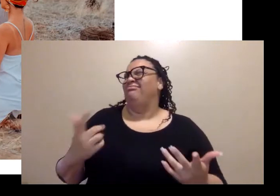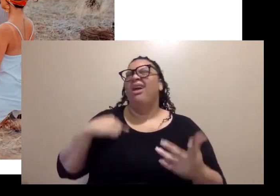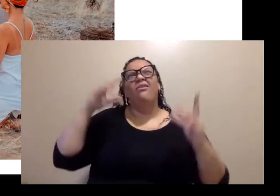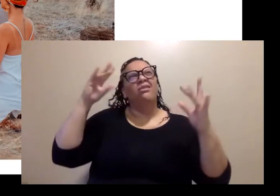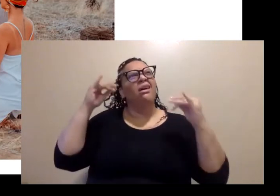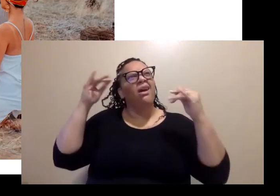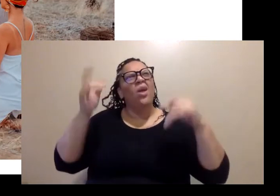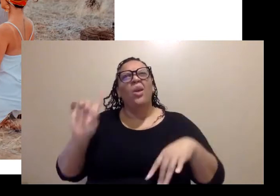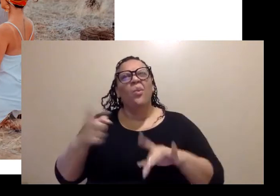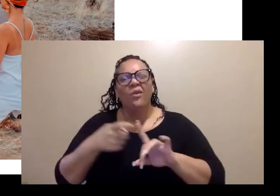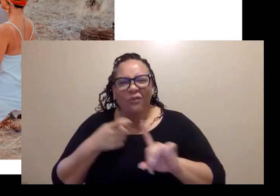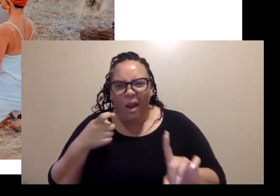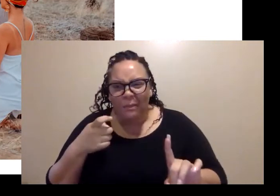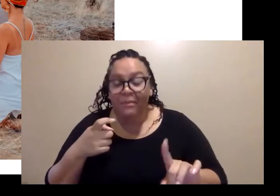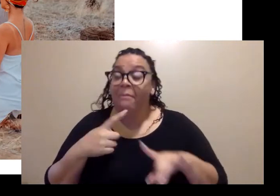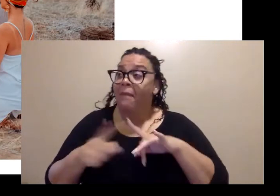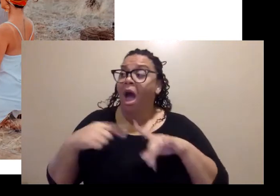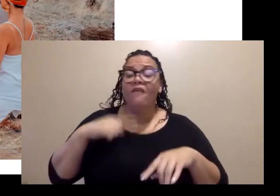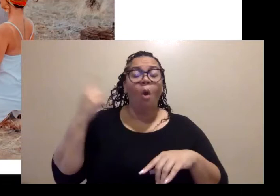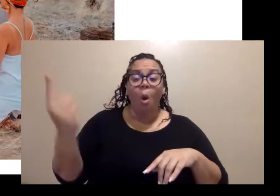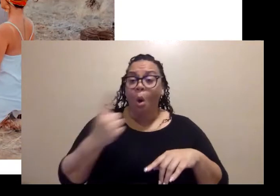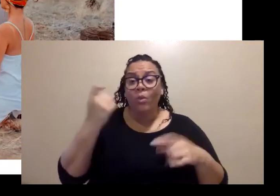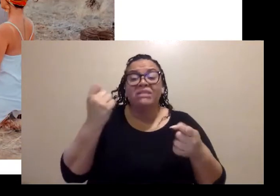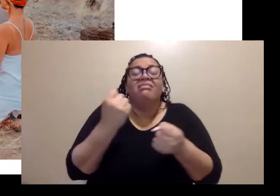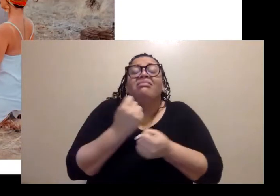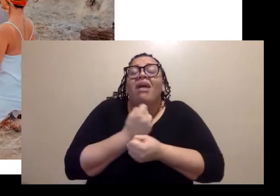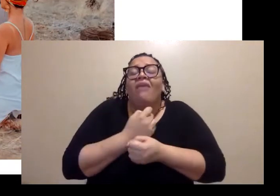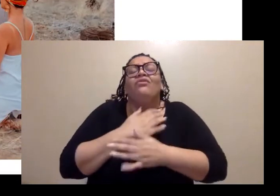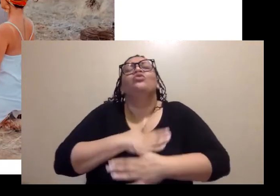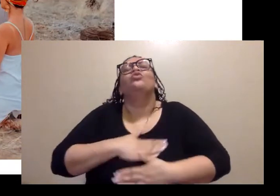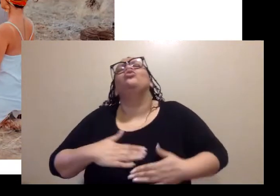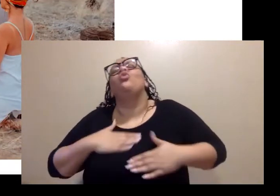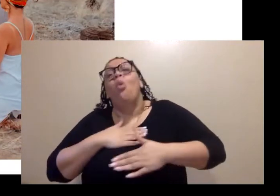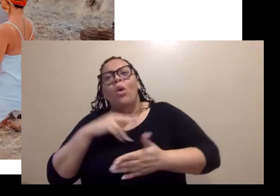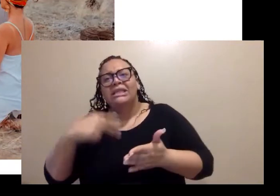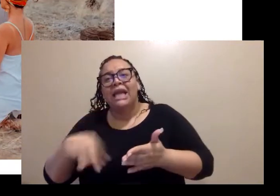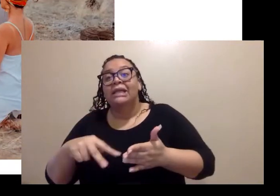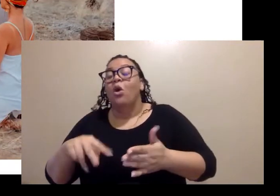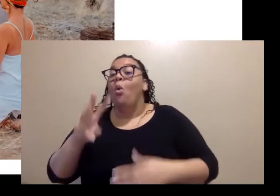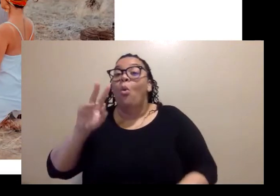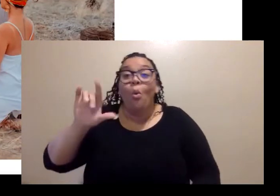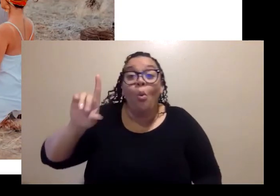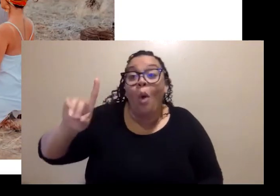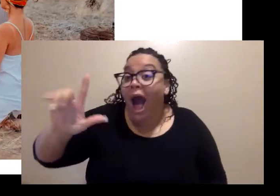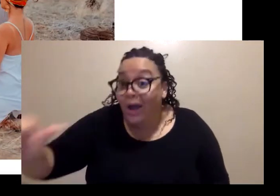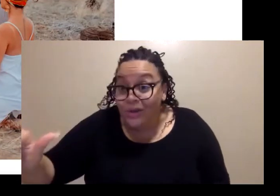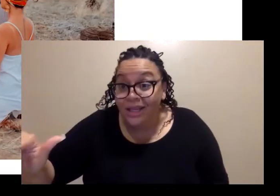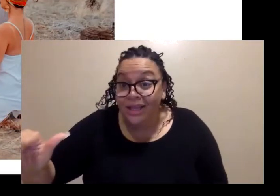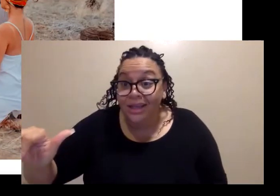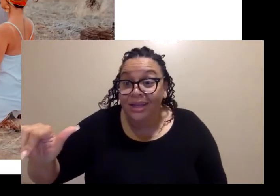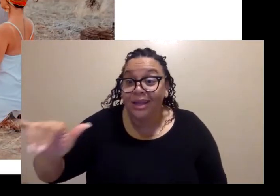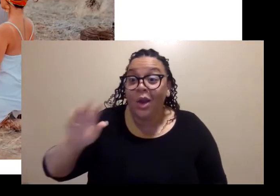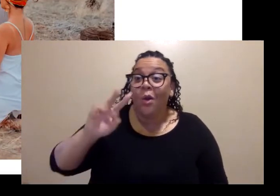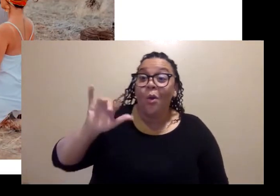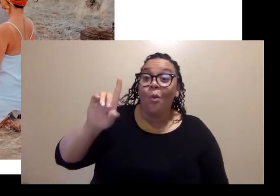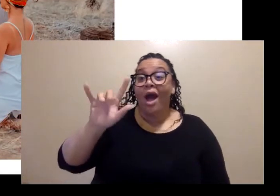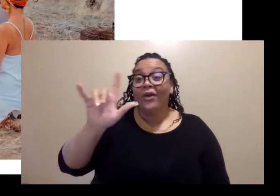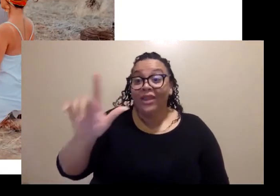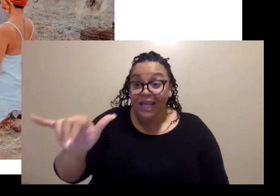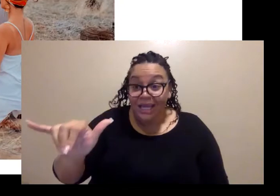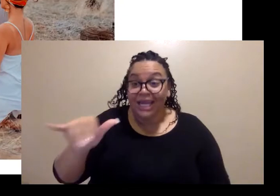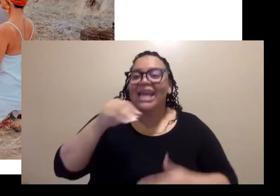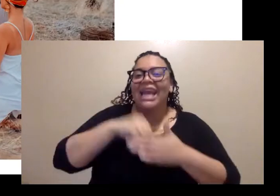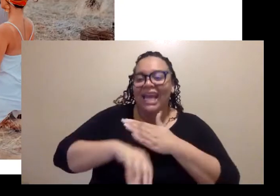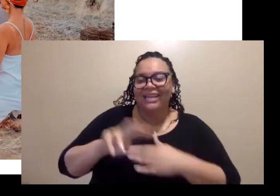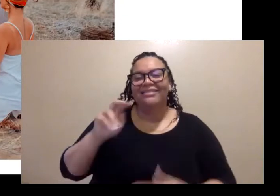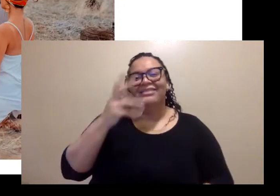always been a person that enjoys and loves to dance wildly in nature. Just put music